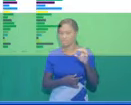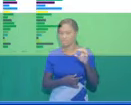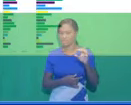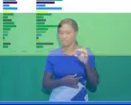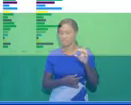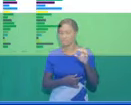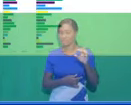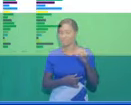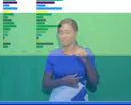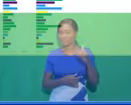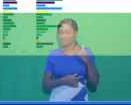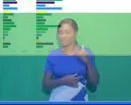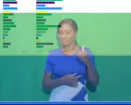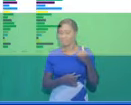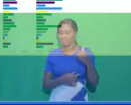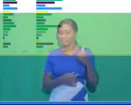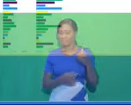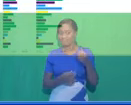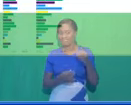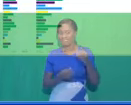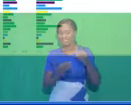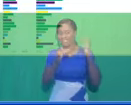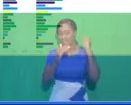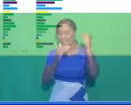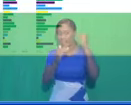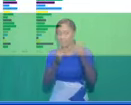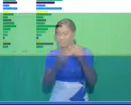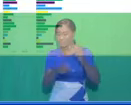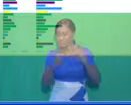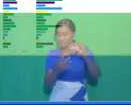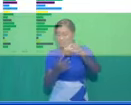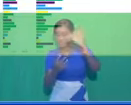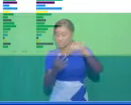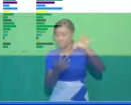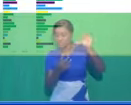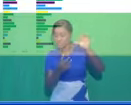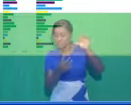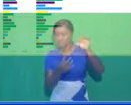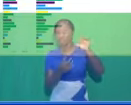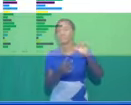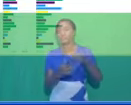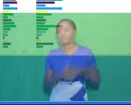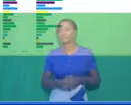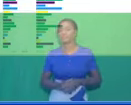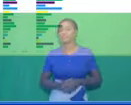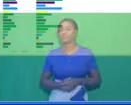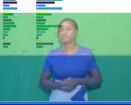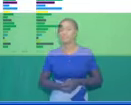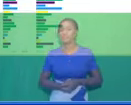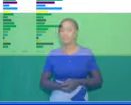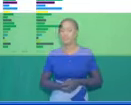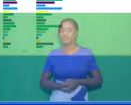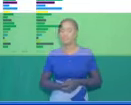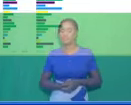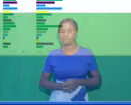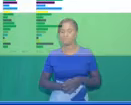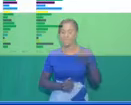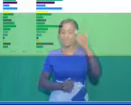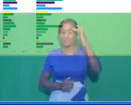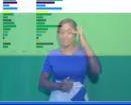has such strong choices as well. Although we work out that in terms of the bright students, they